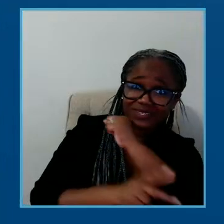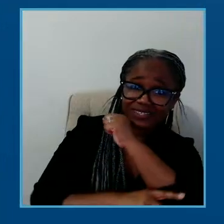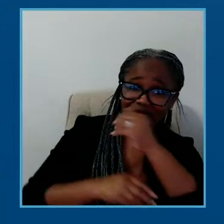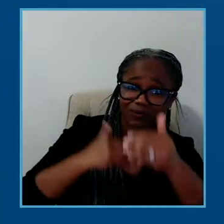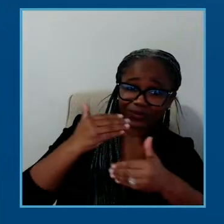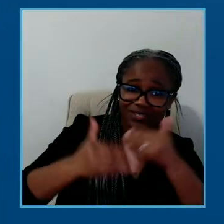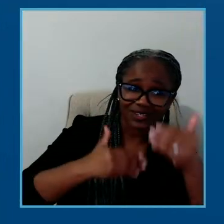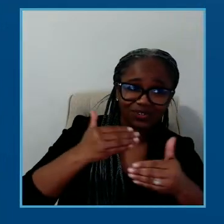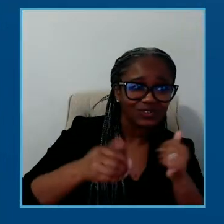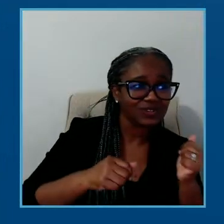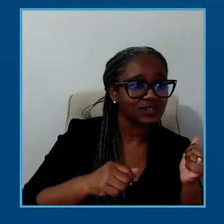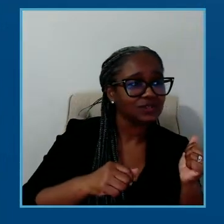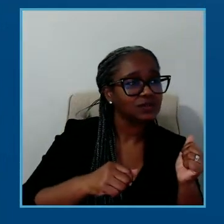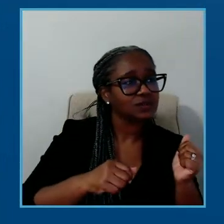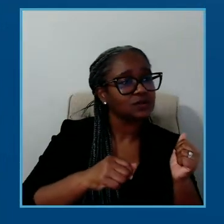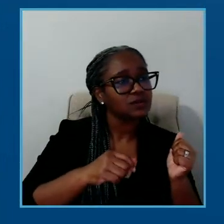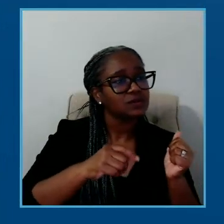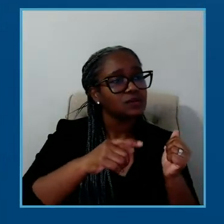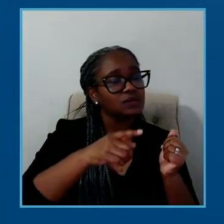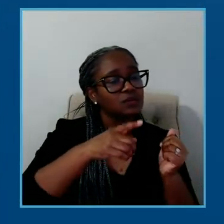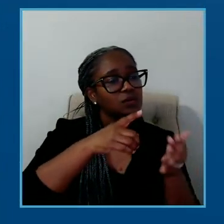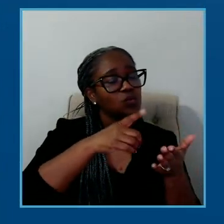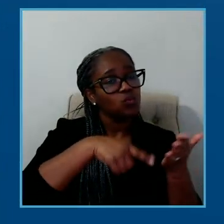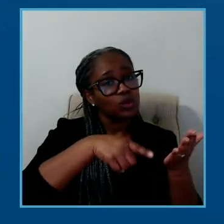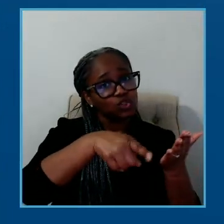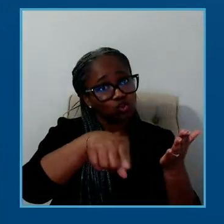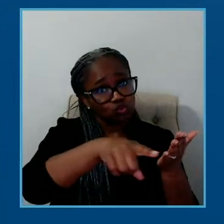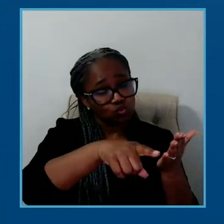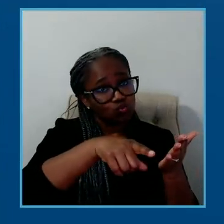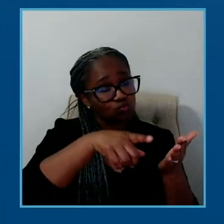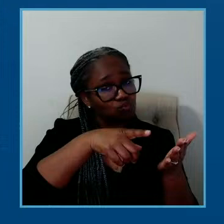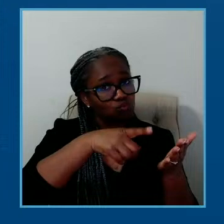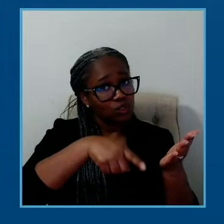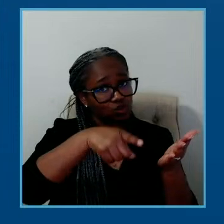What you've asked the members to do is to